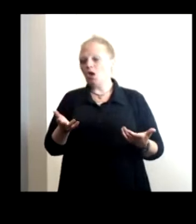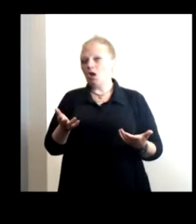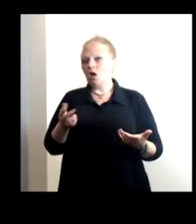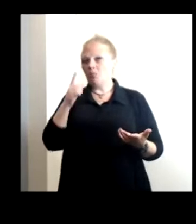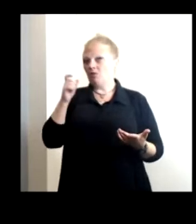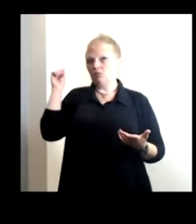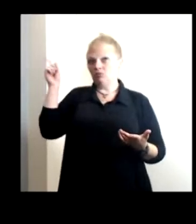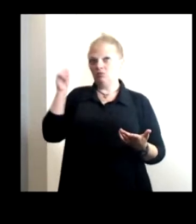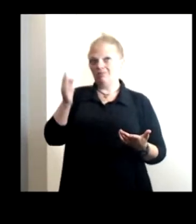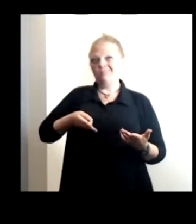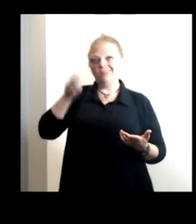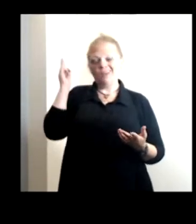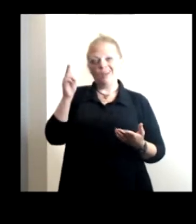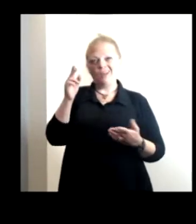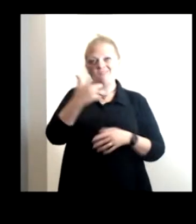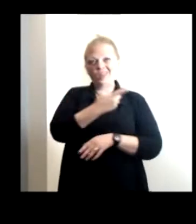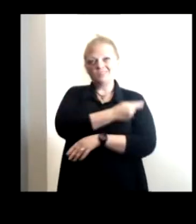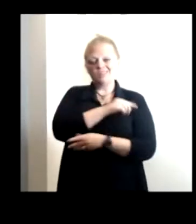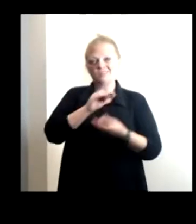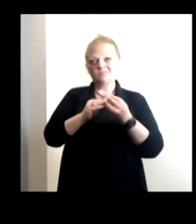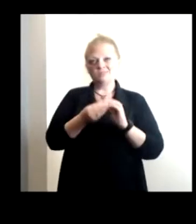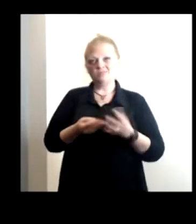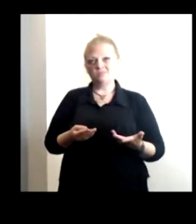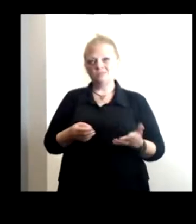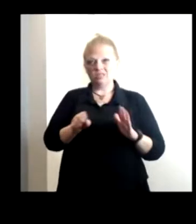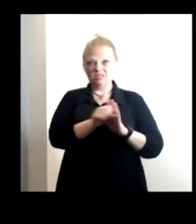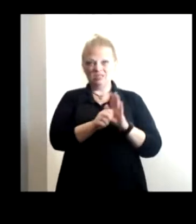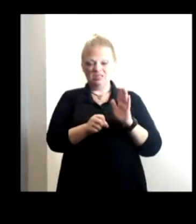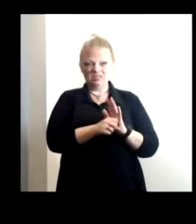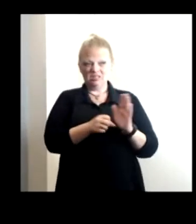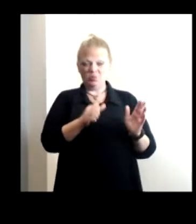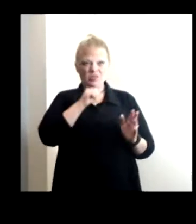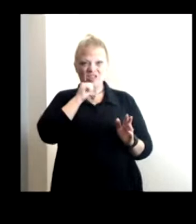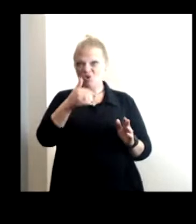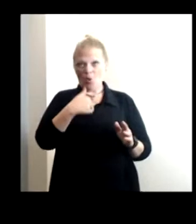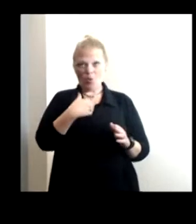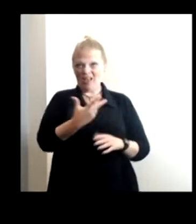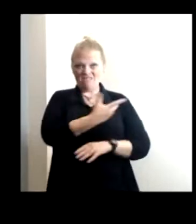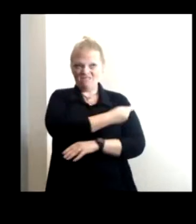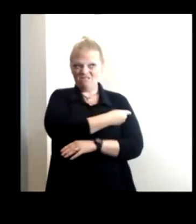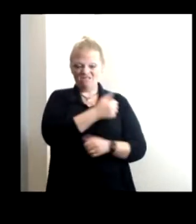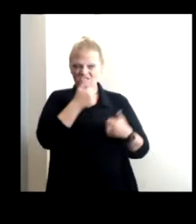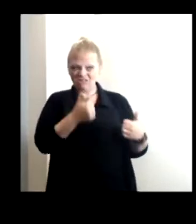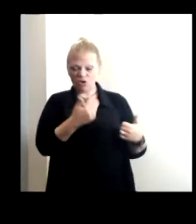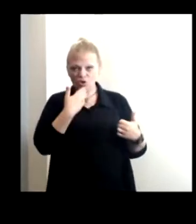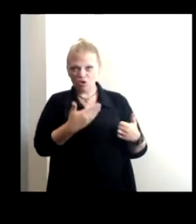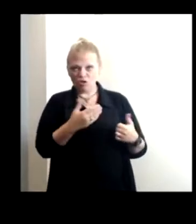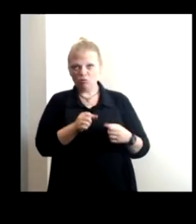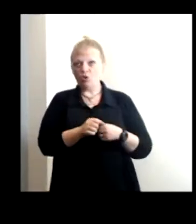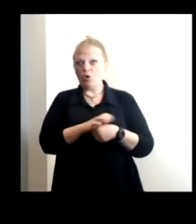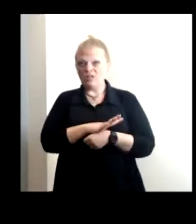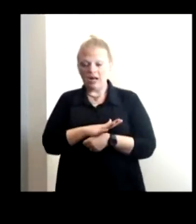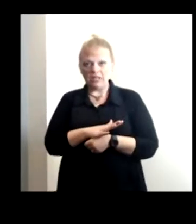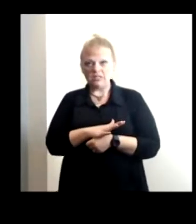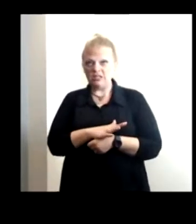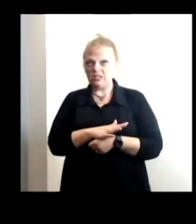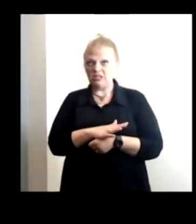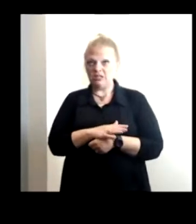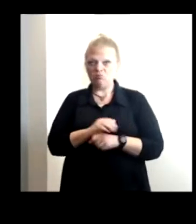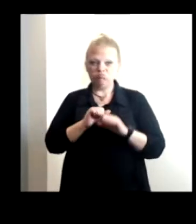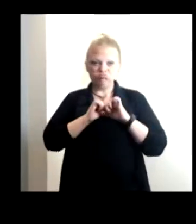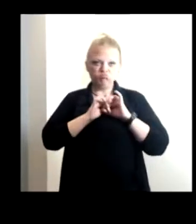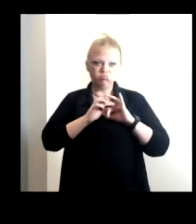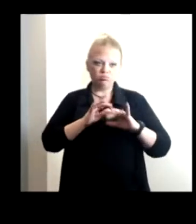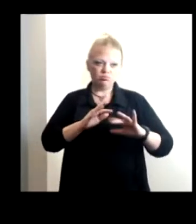those states all have high vaccination rates. In the states where they don't have high vaccination rates, COVID-19 is out there and